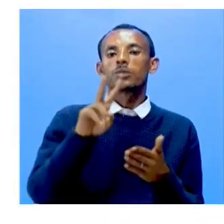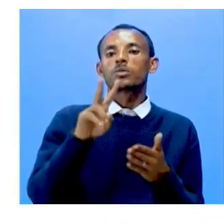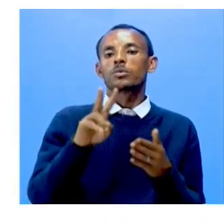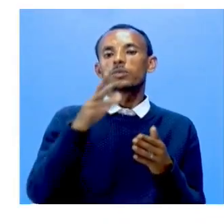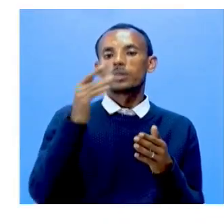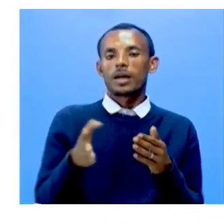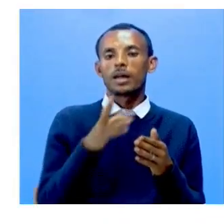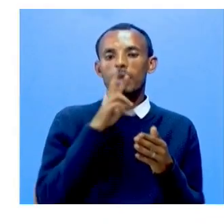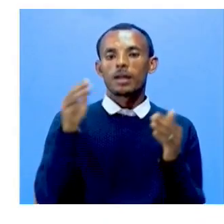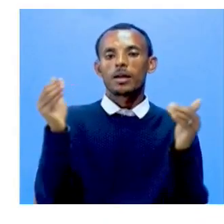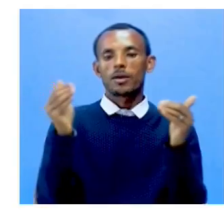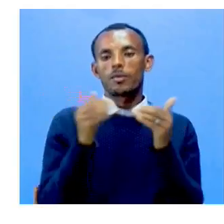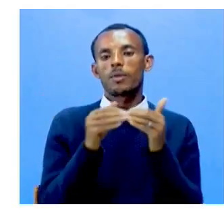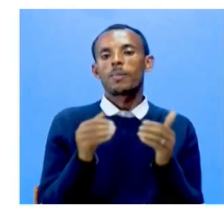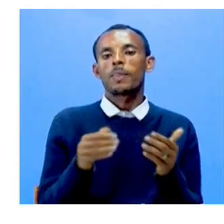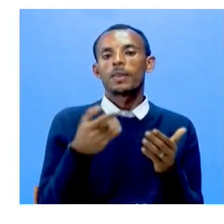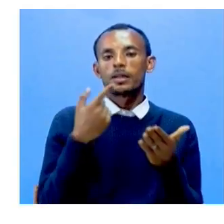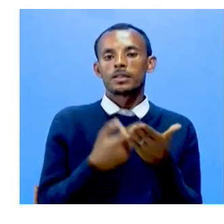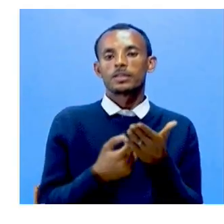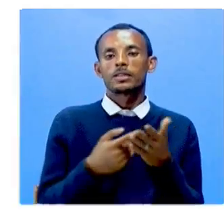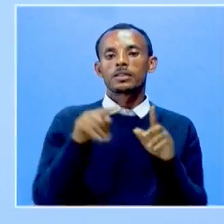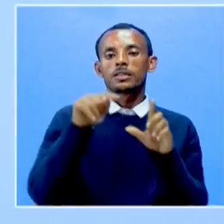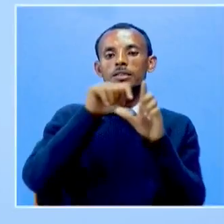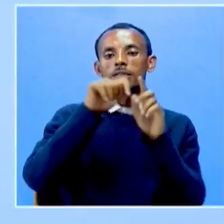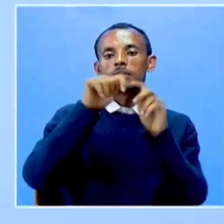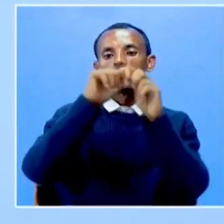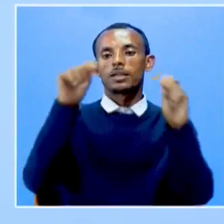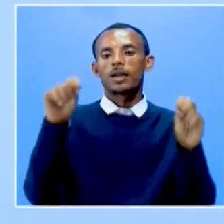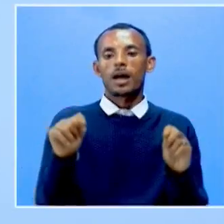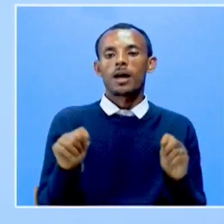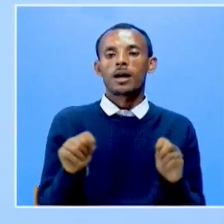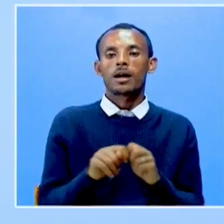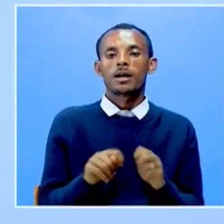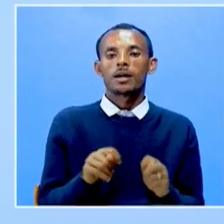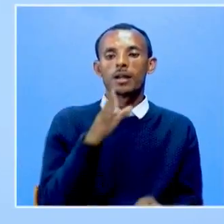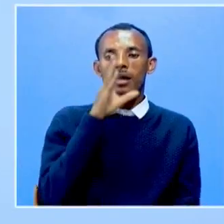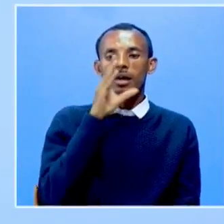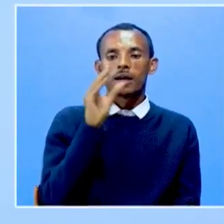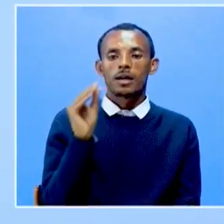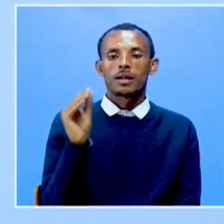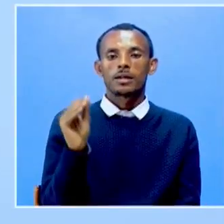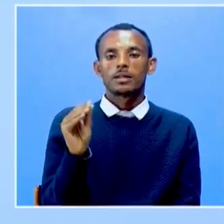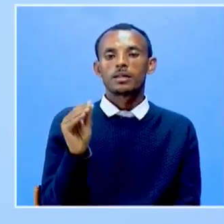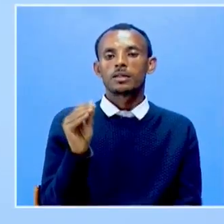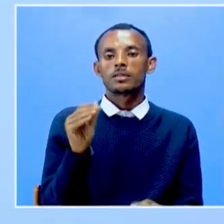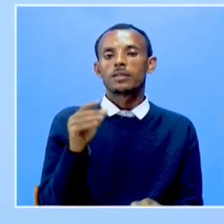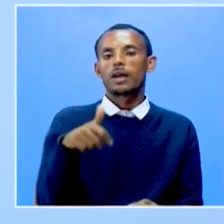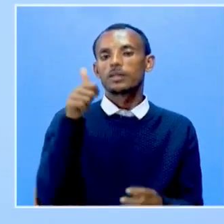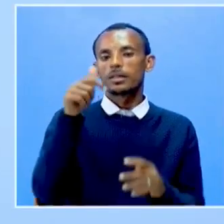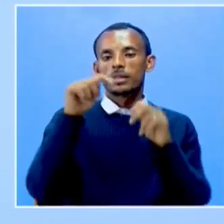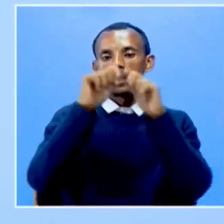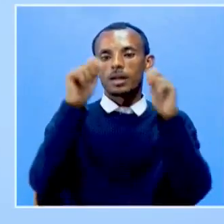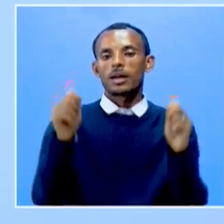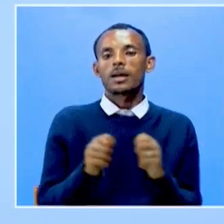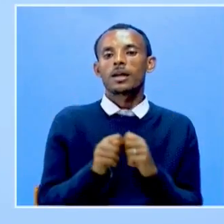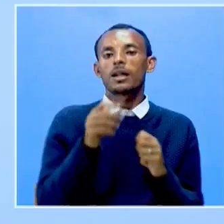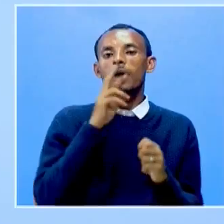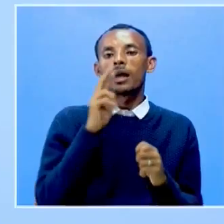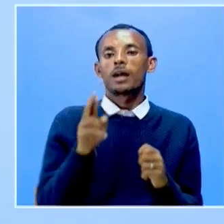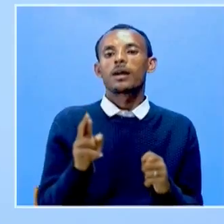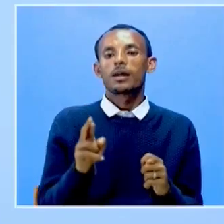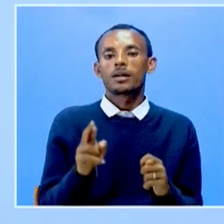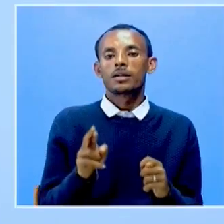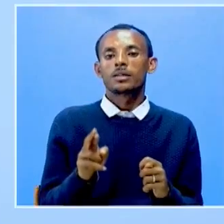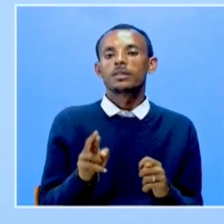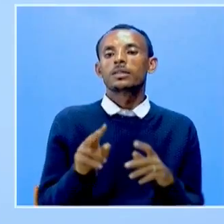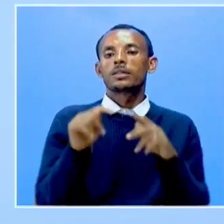congruent. So this triangle and these triangles are, even though